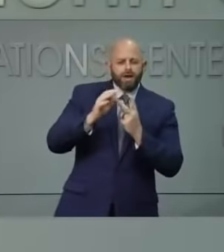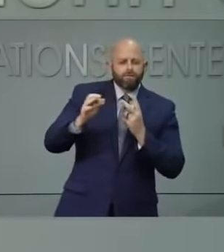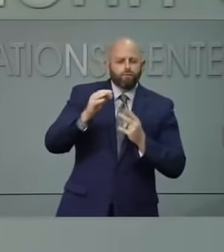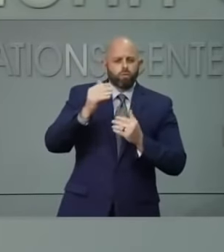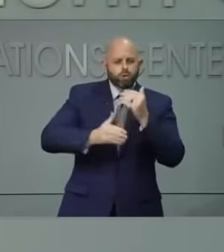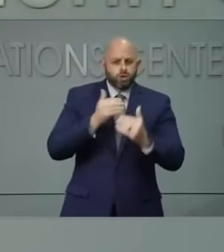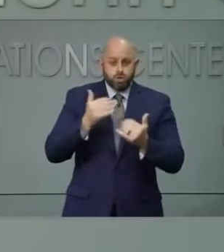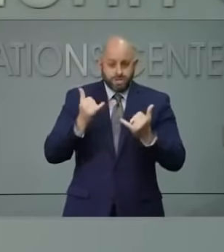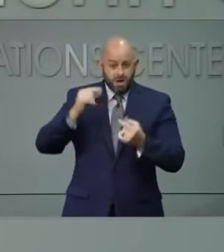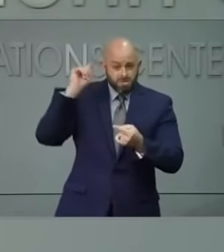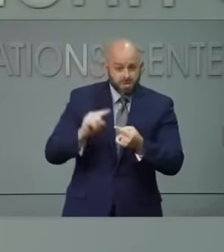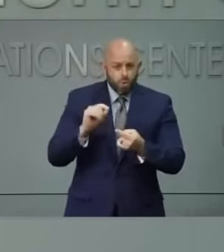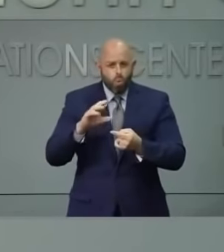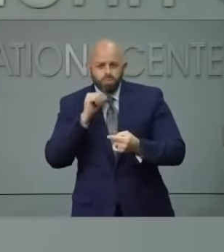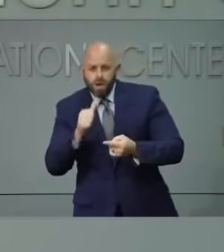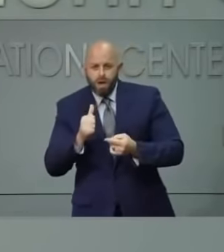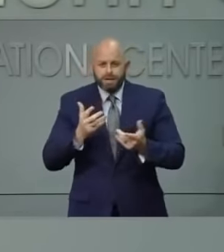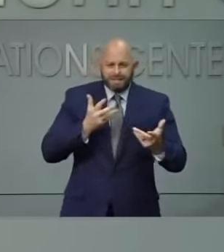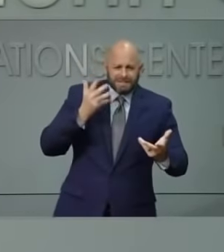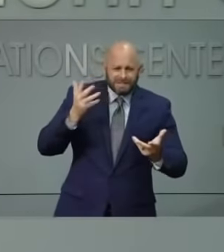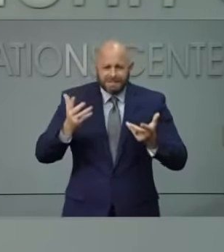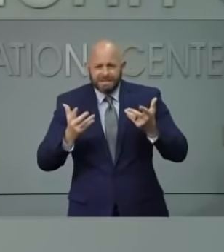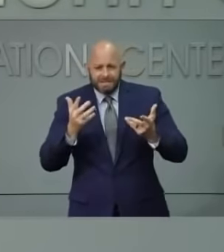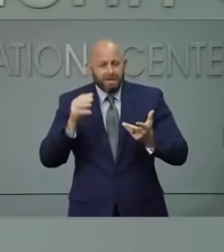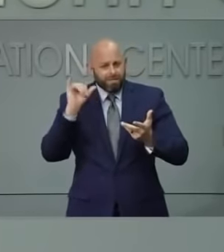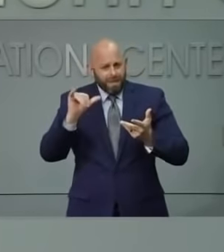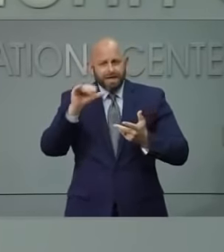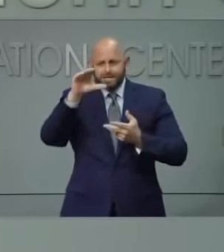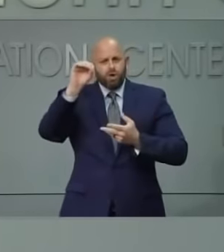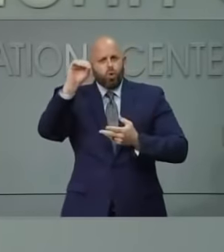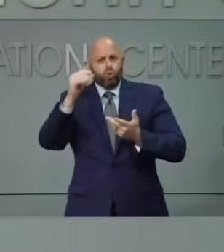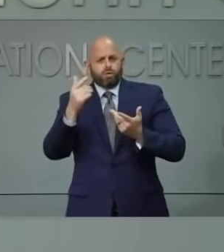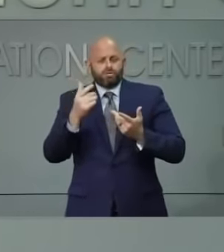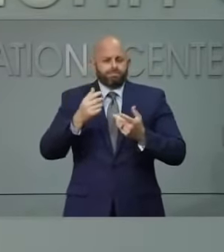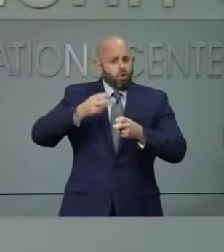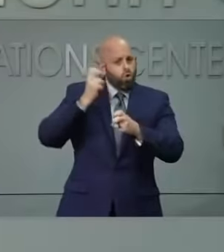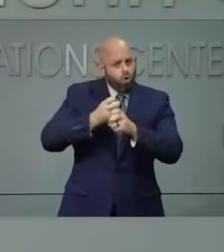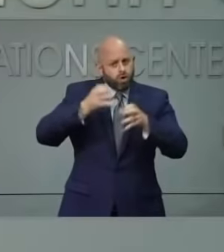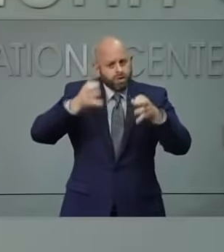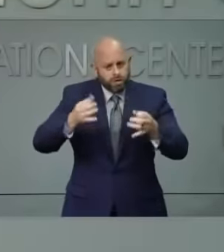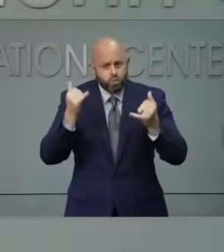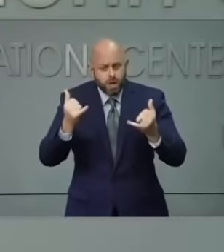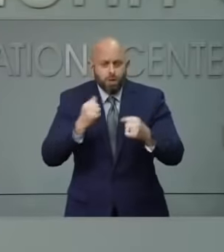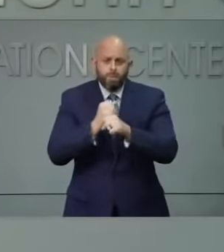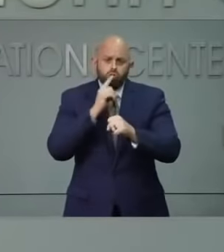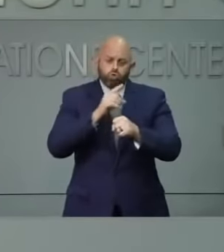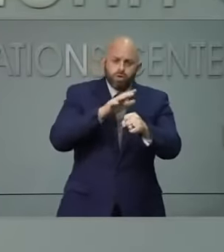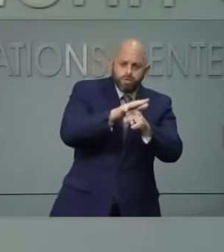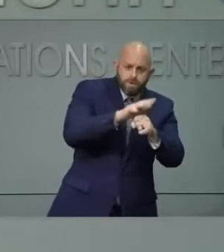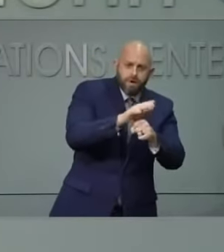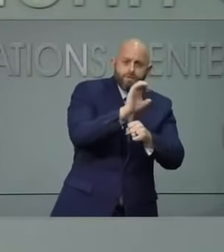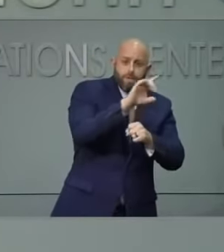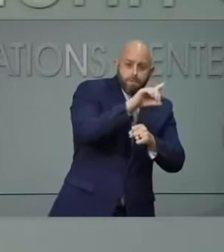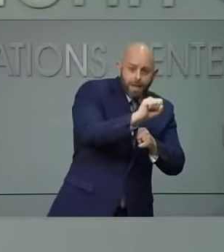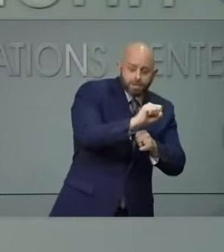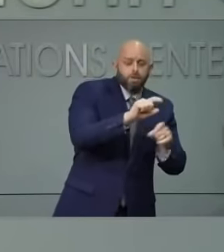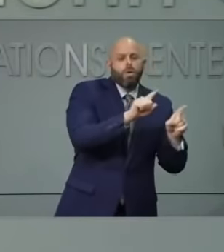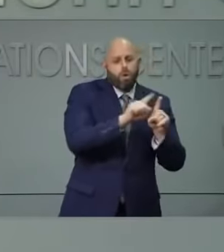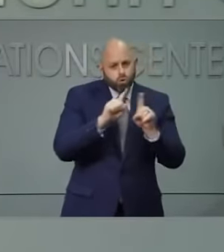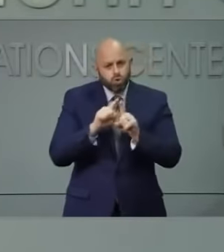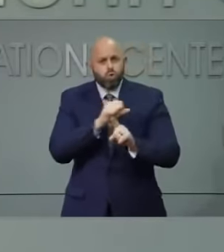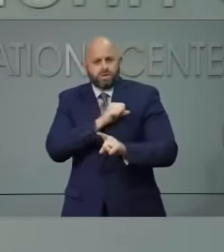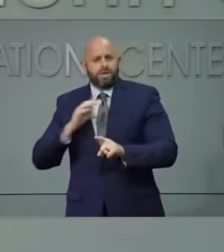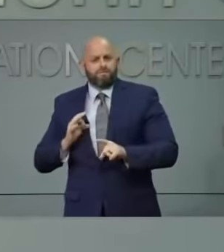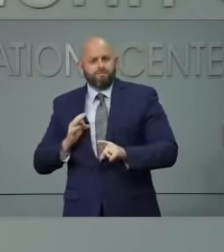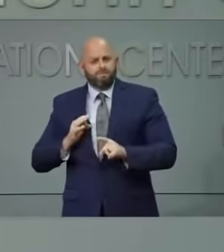they are making those hard decisions to make sure that they have the capacity, both in the bed space and with